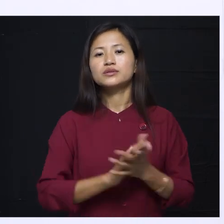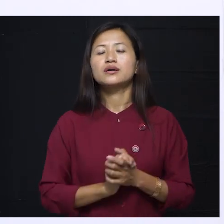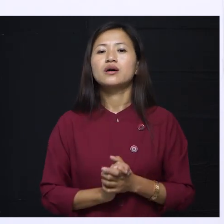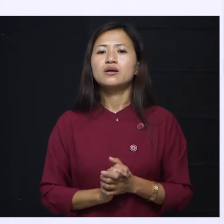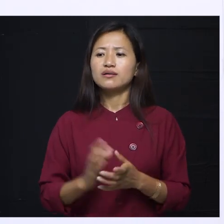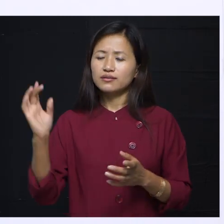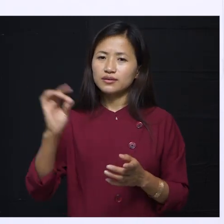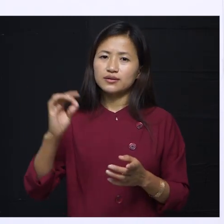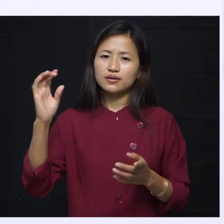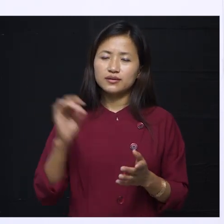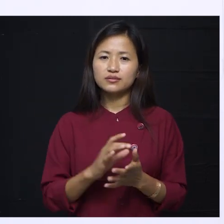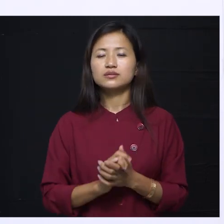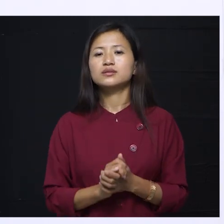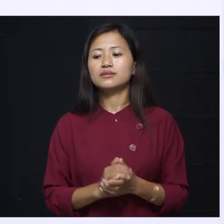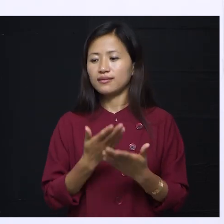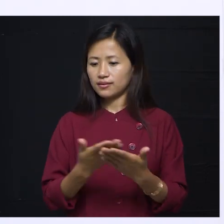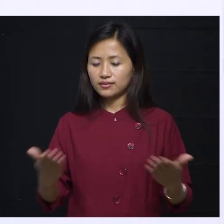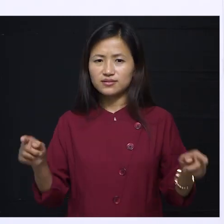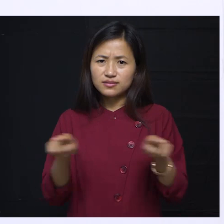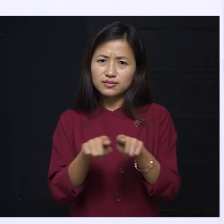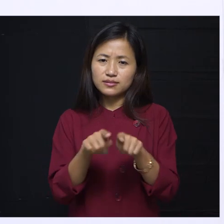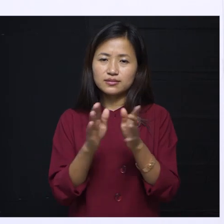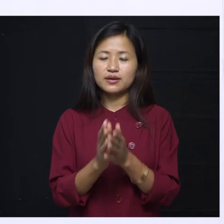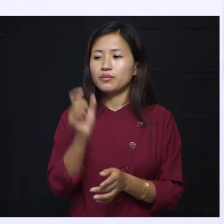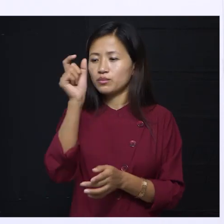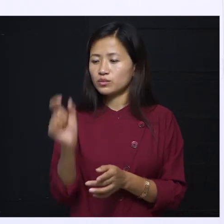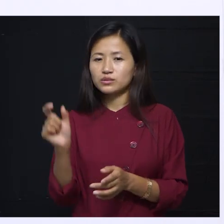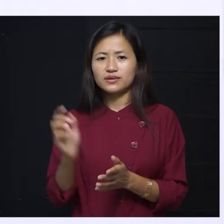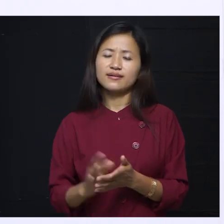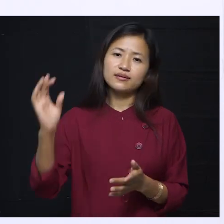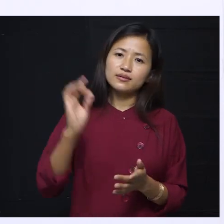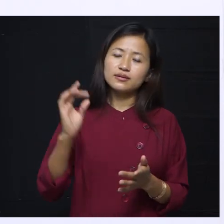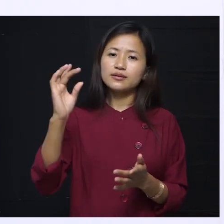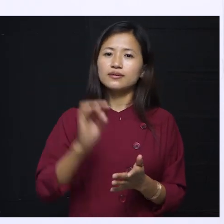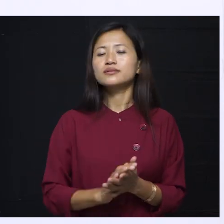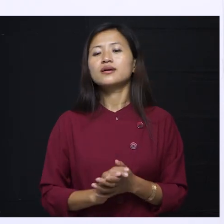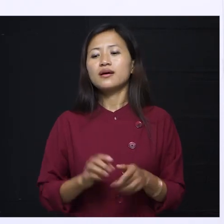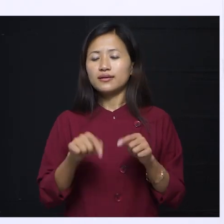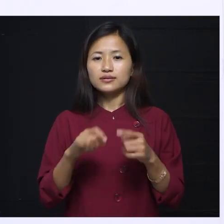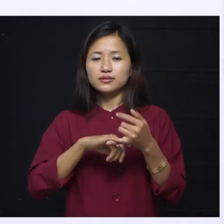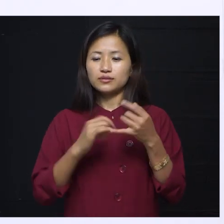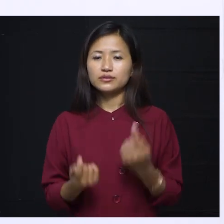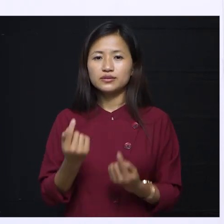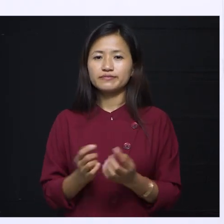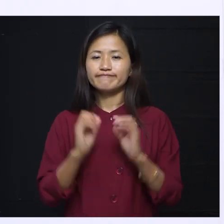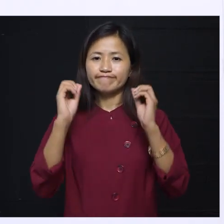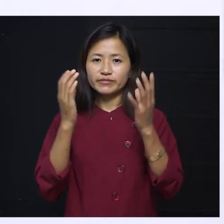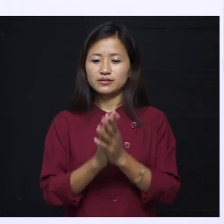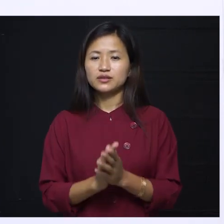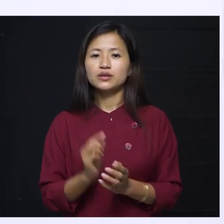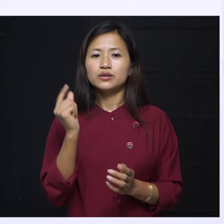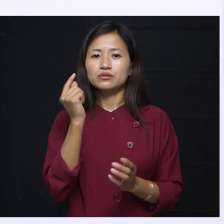to repeat yourself so much with the same word over and over again. So in that kind of situation, it becomes very handy